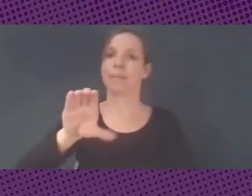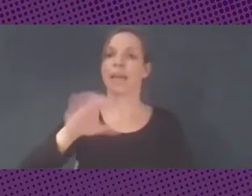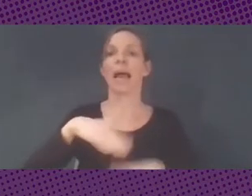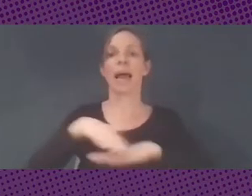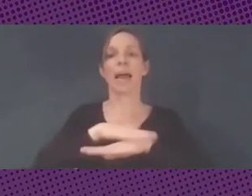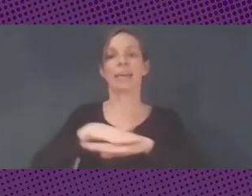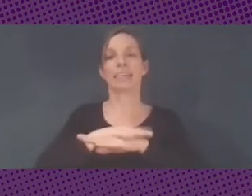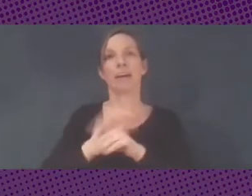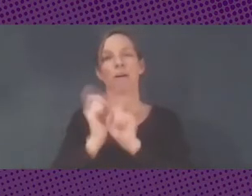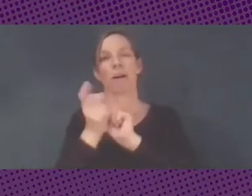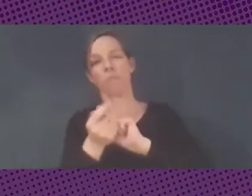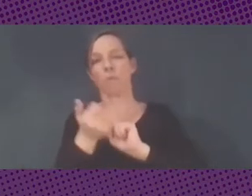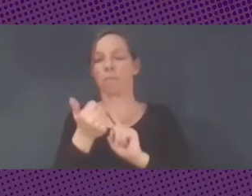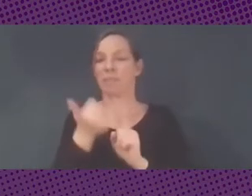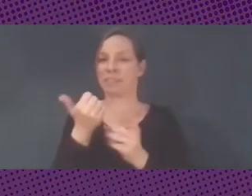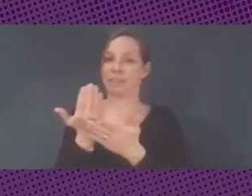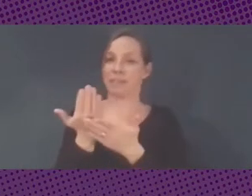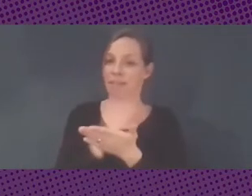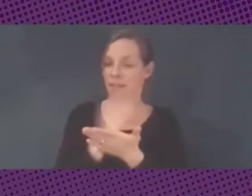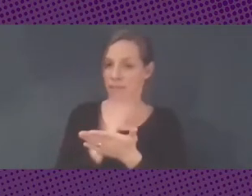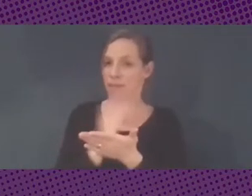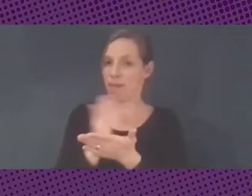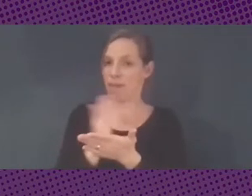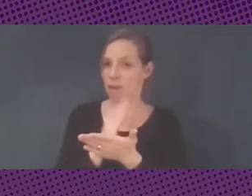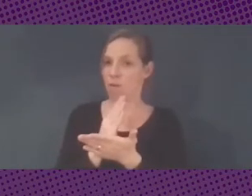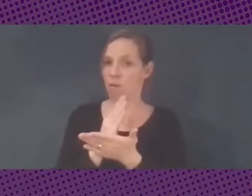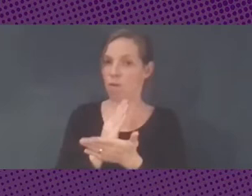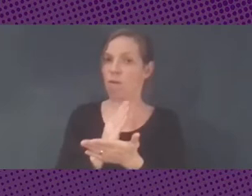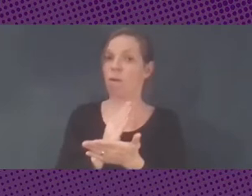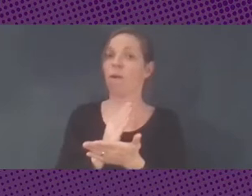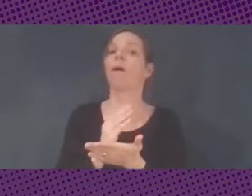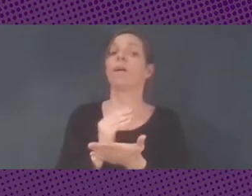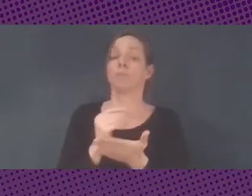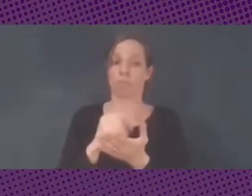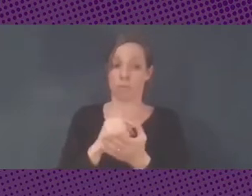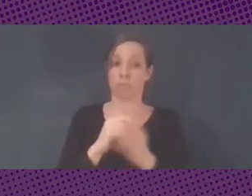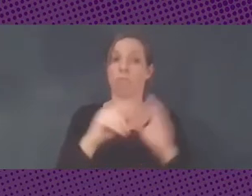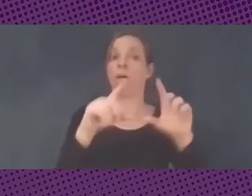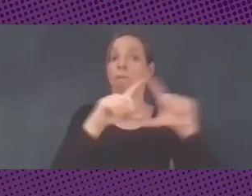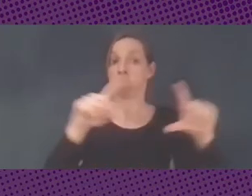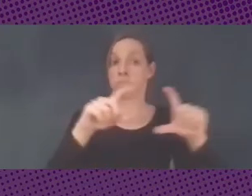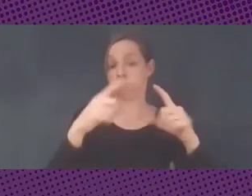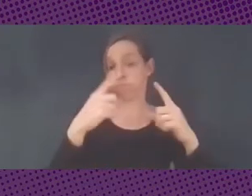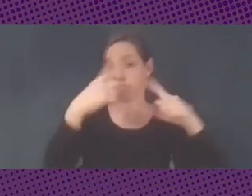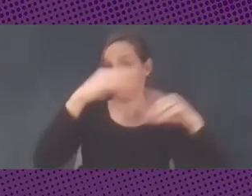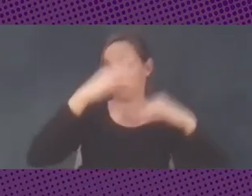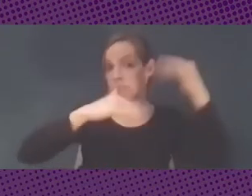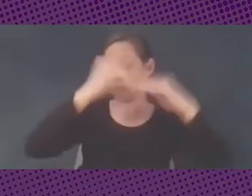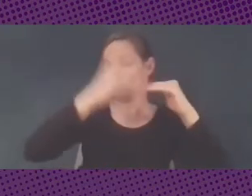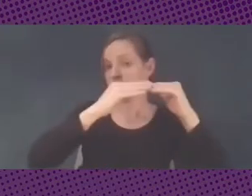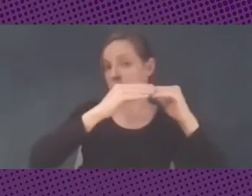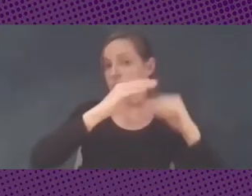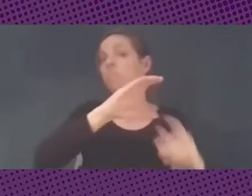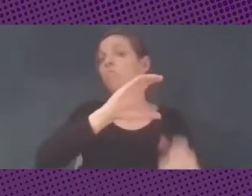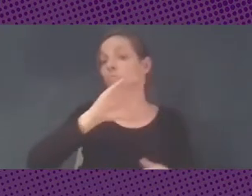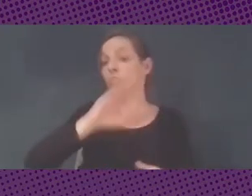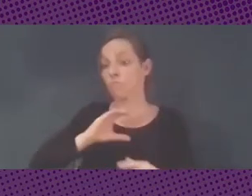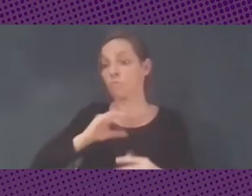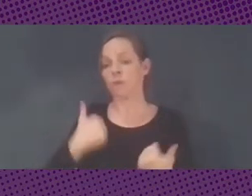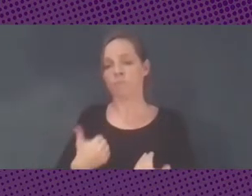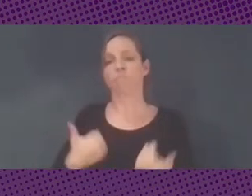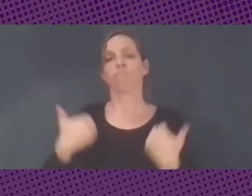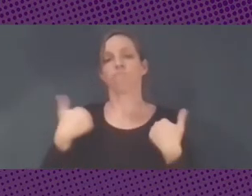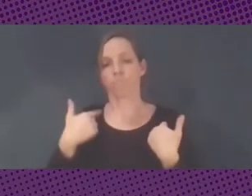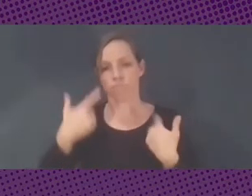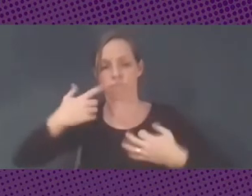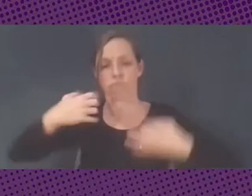to make sure that it risk proves the investments made by by institutional investors in